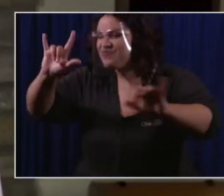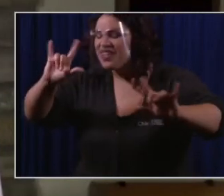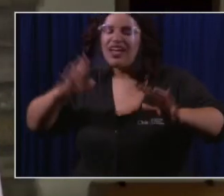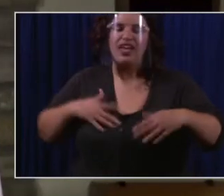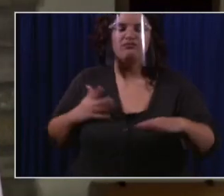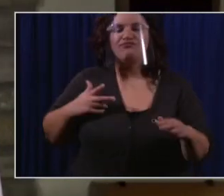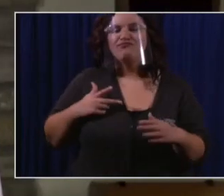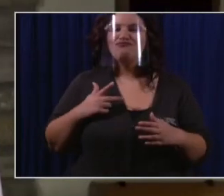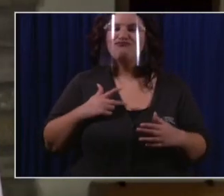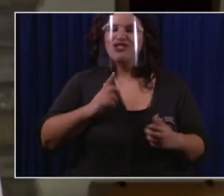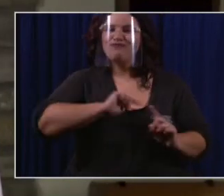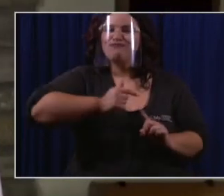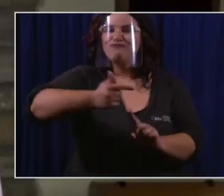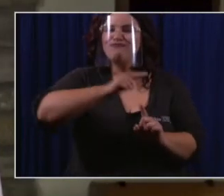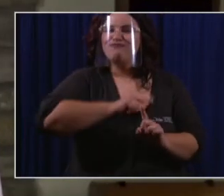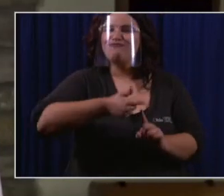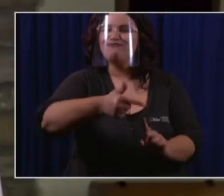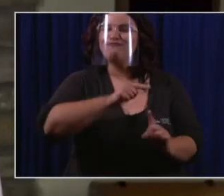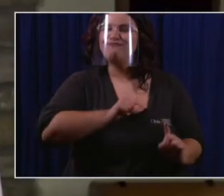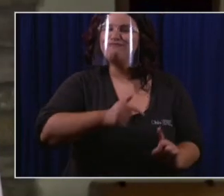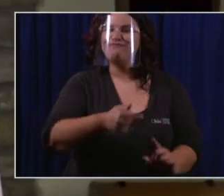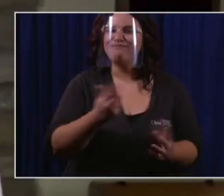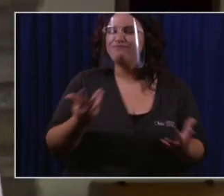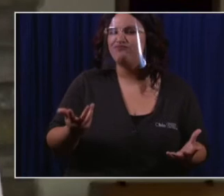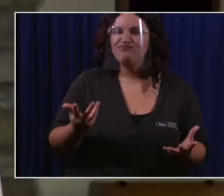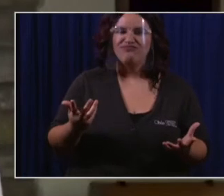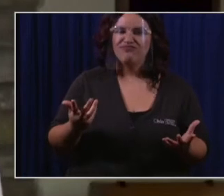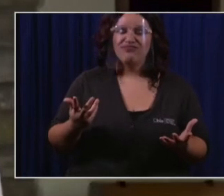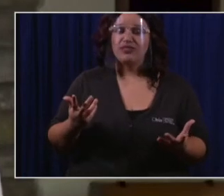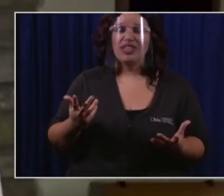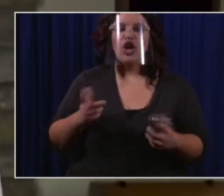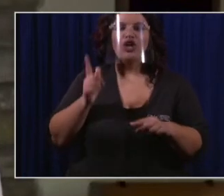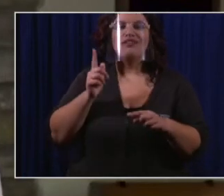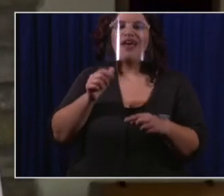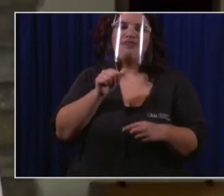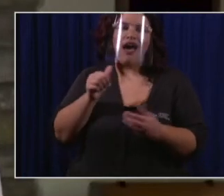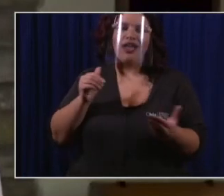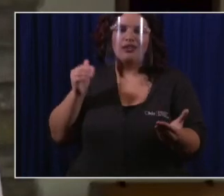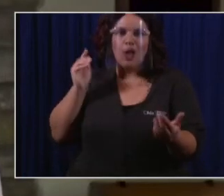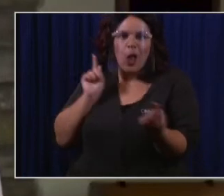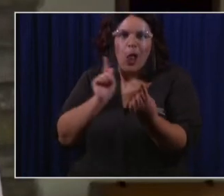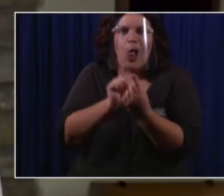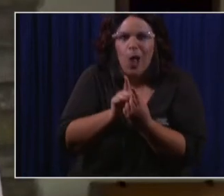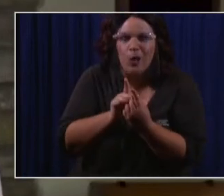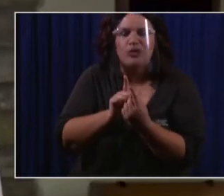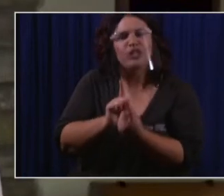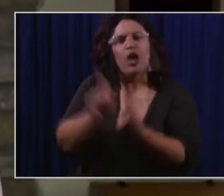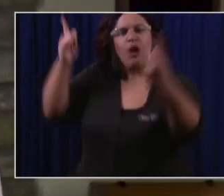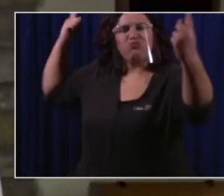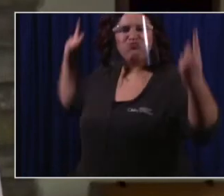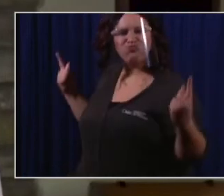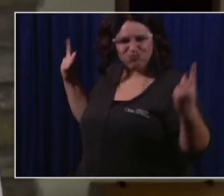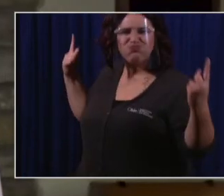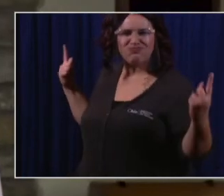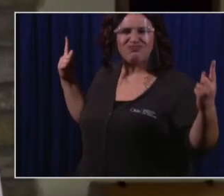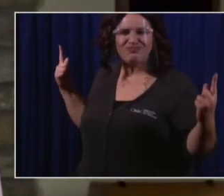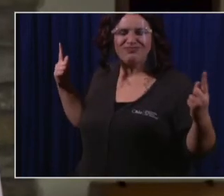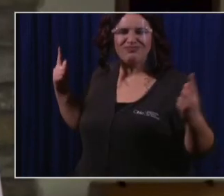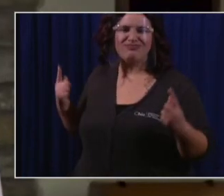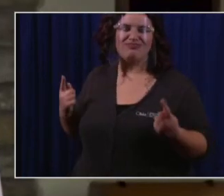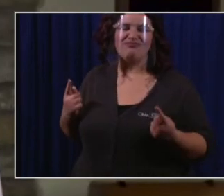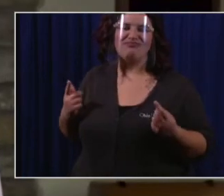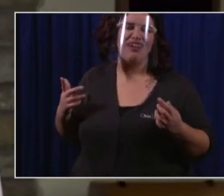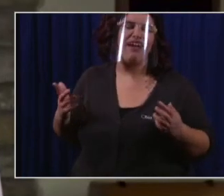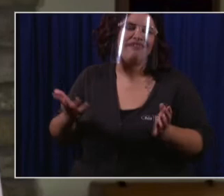through, and nobody ever got too close to each other, and we were outside, and we had everybody had